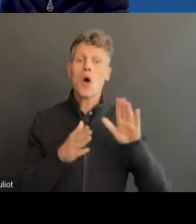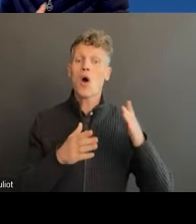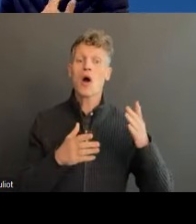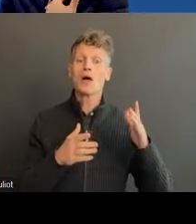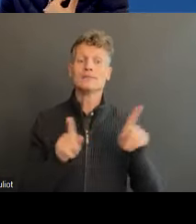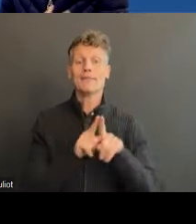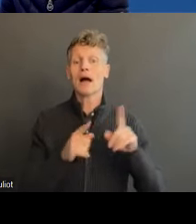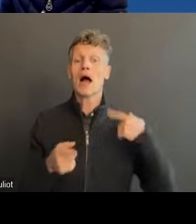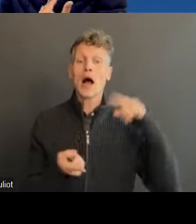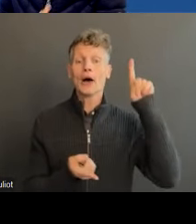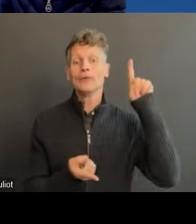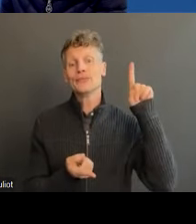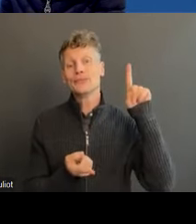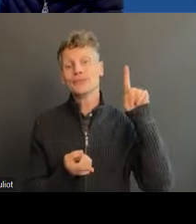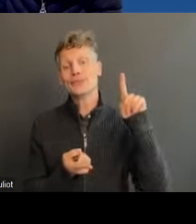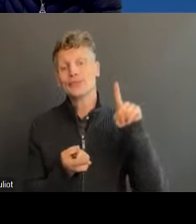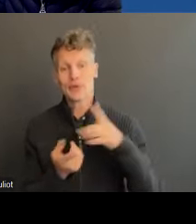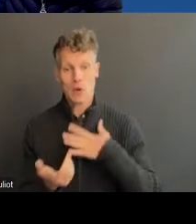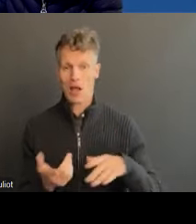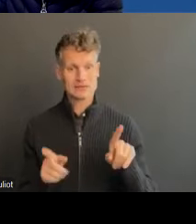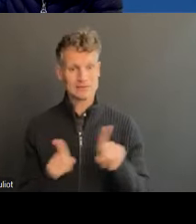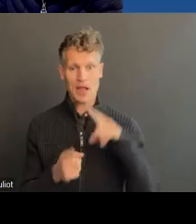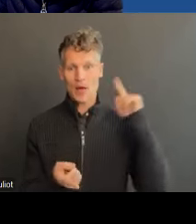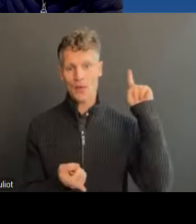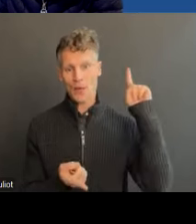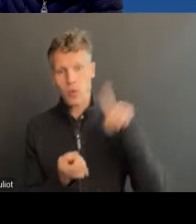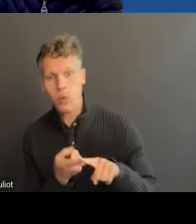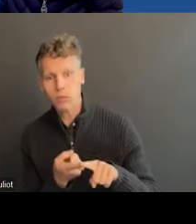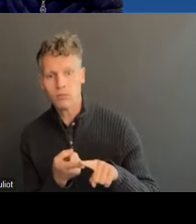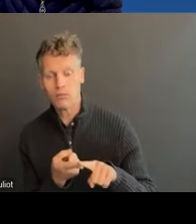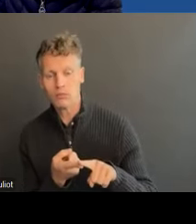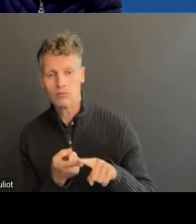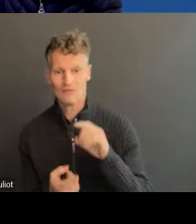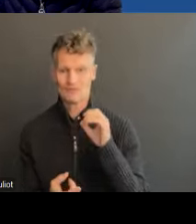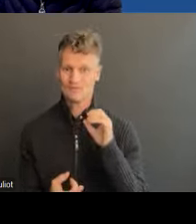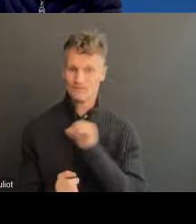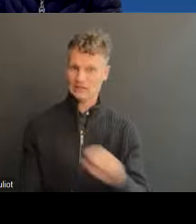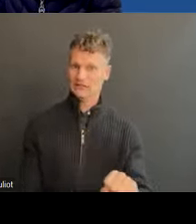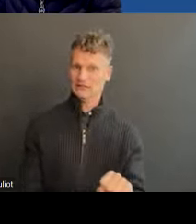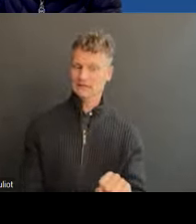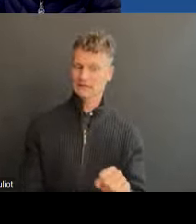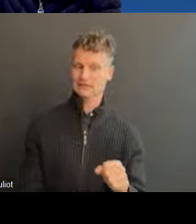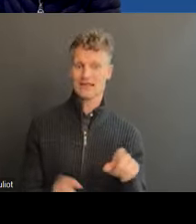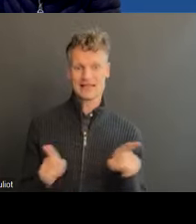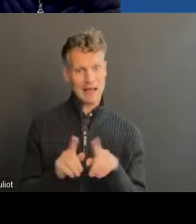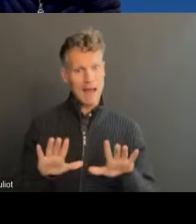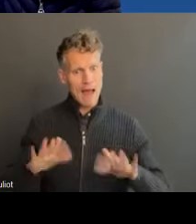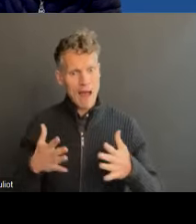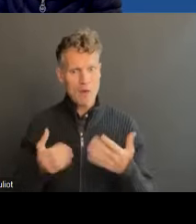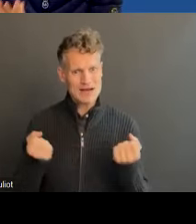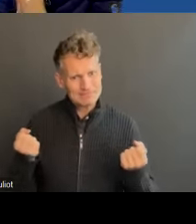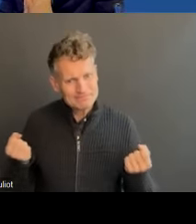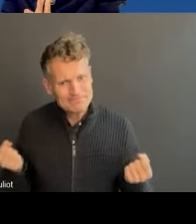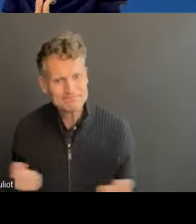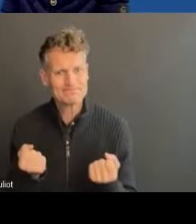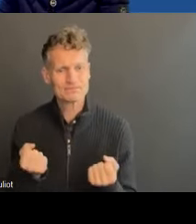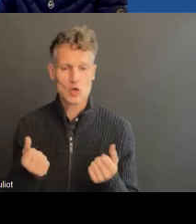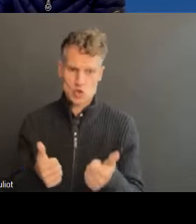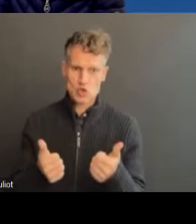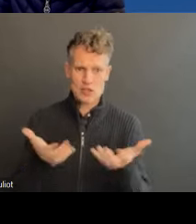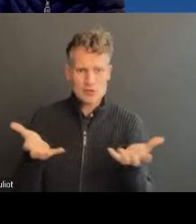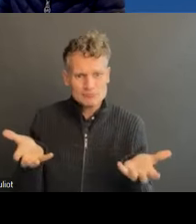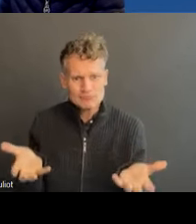four principal or main lines of action that includes strengthening integrated health services with a focus